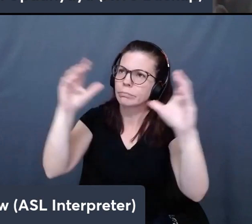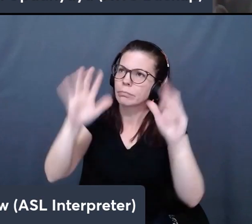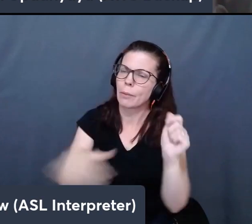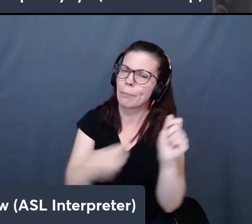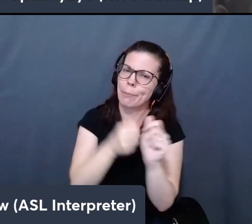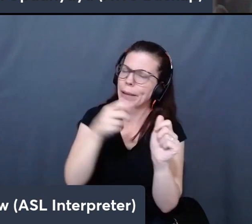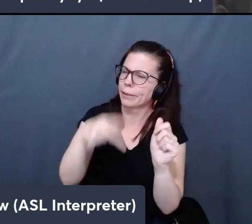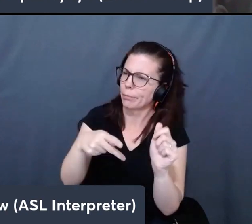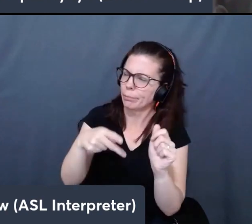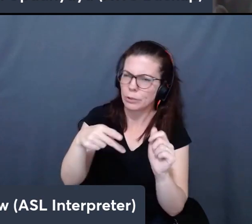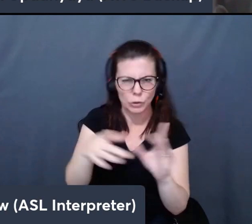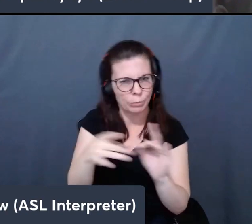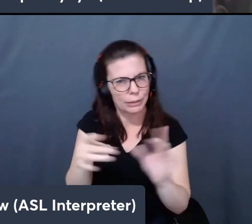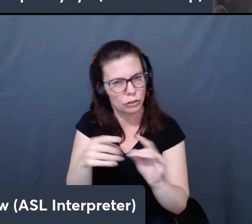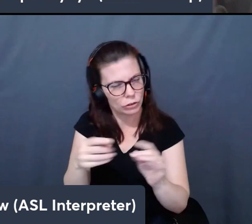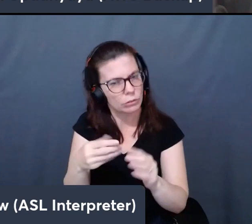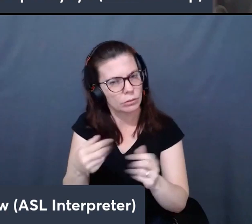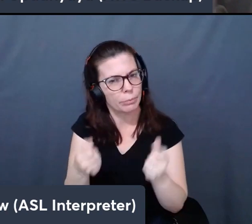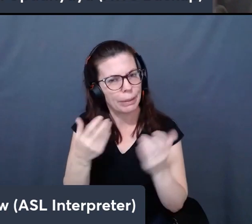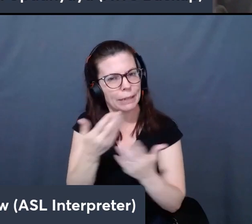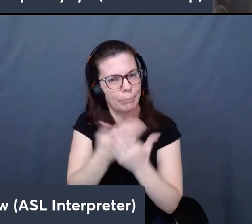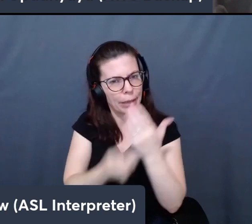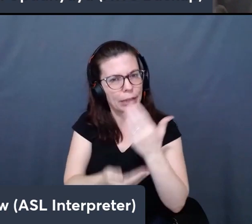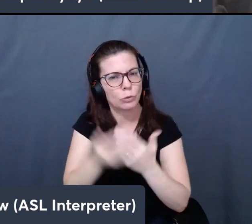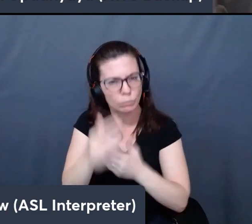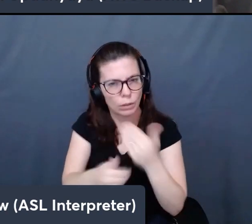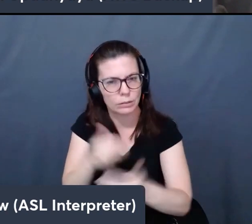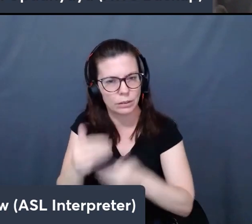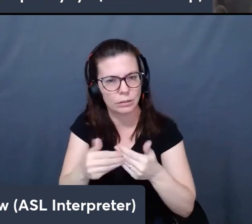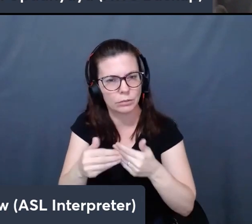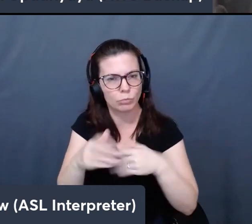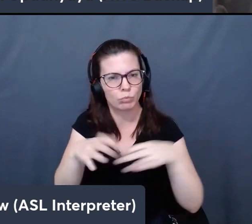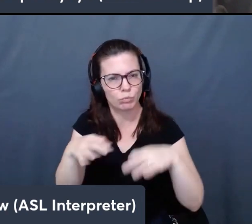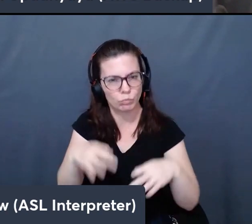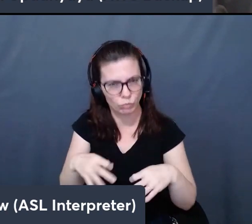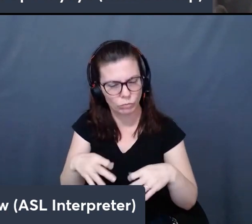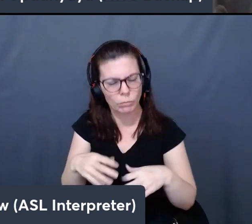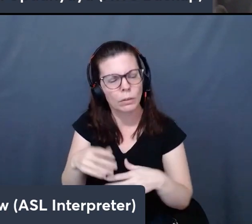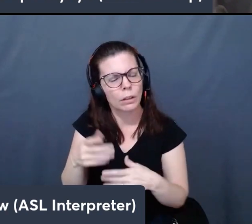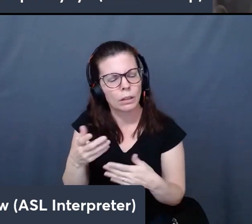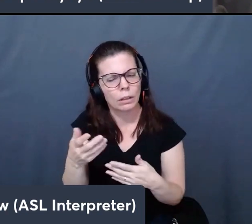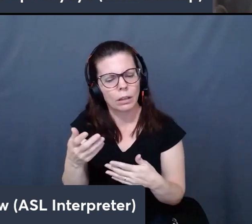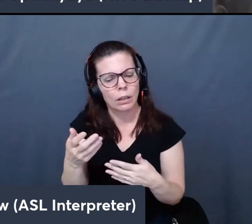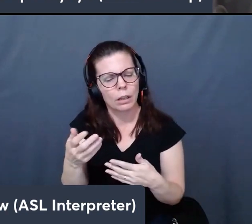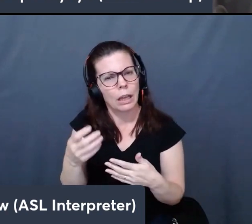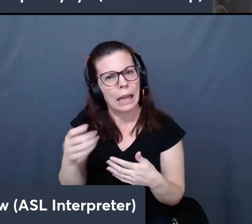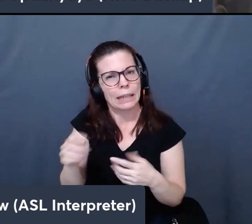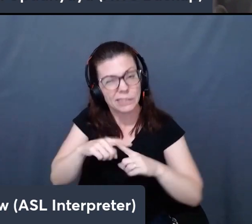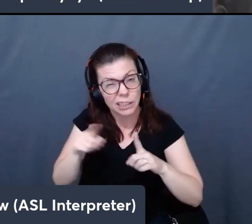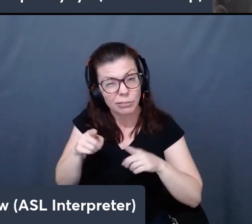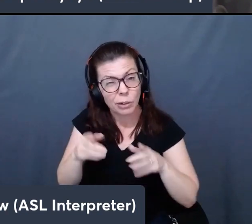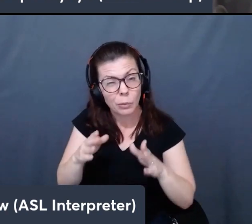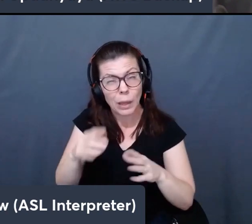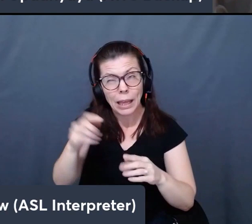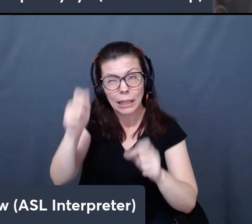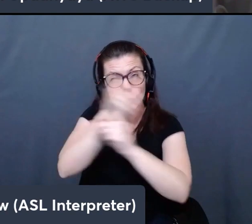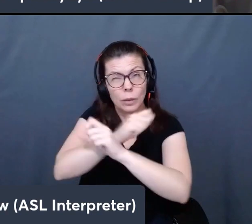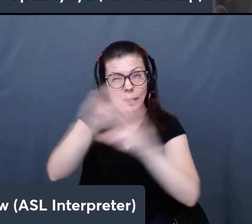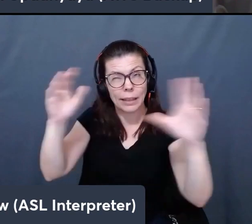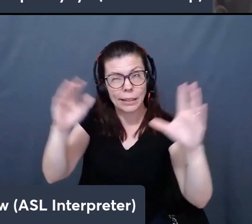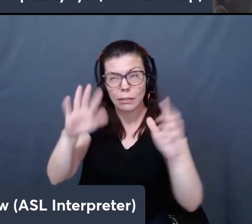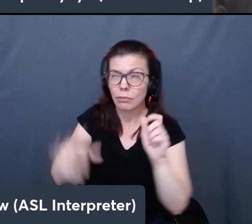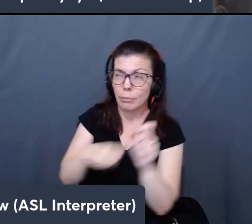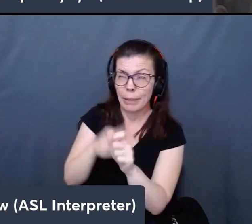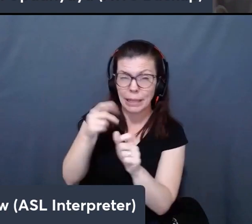before that there are a lot of manual processes here, right? Um, are there is there a different way to think of backups for our customers right now who